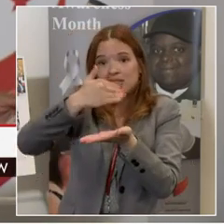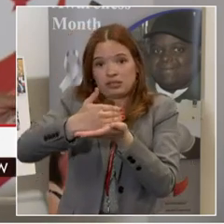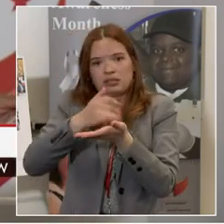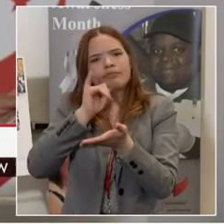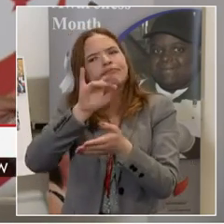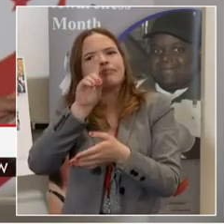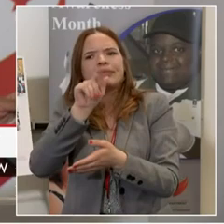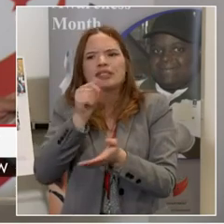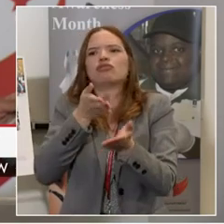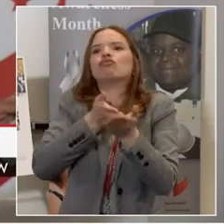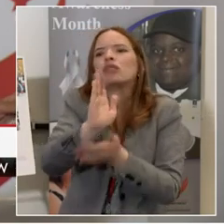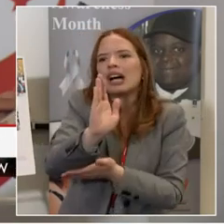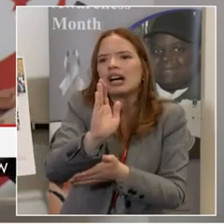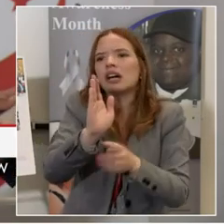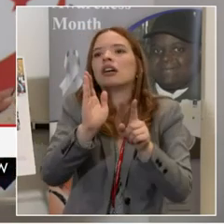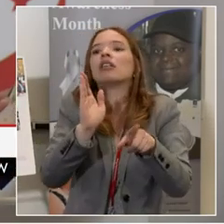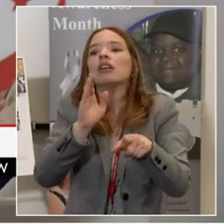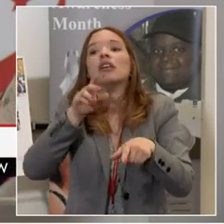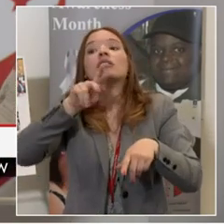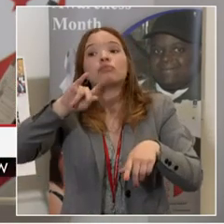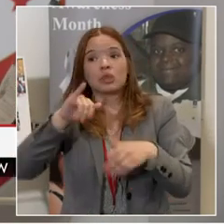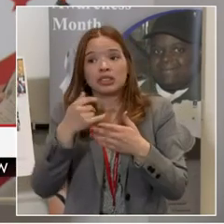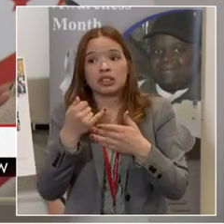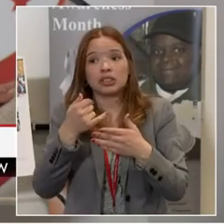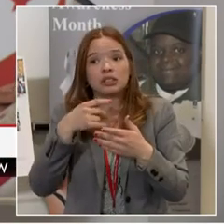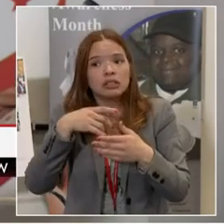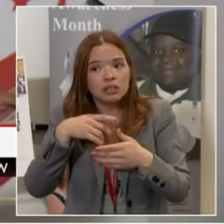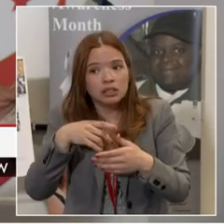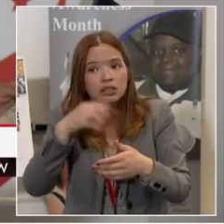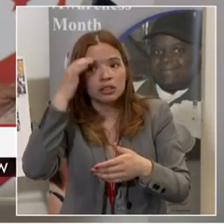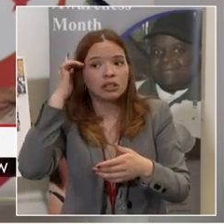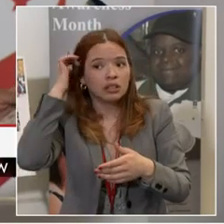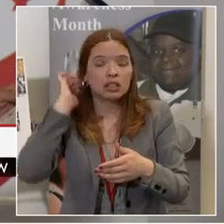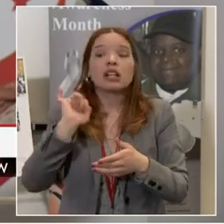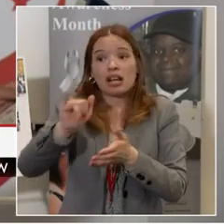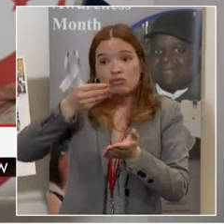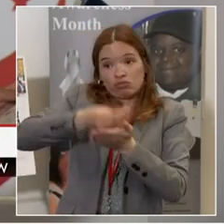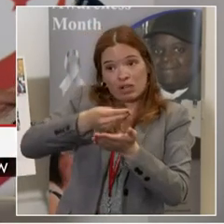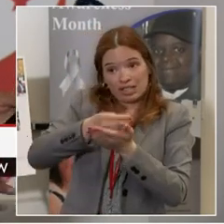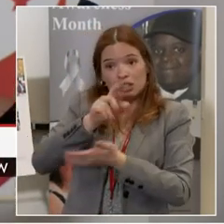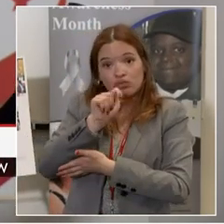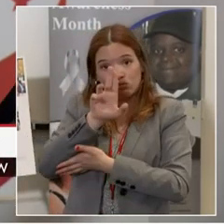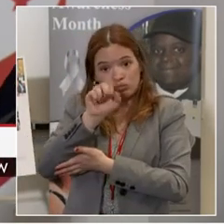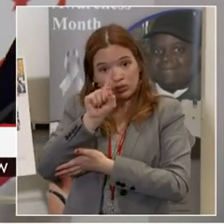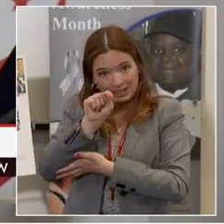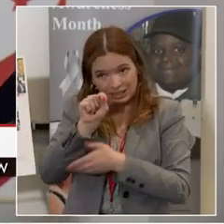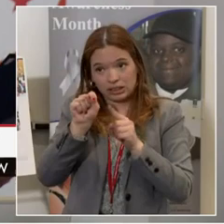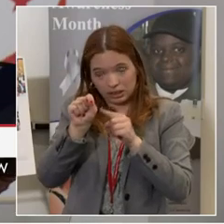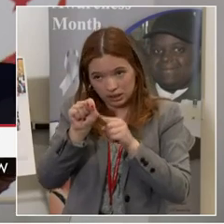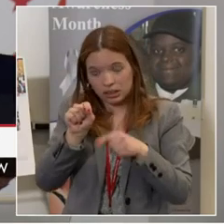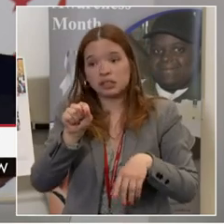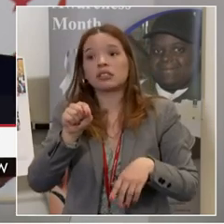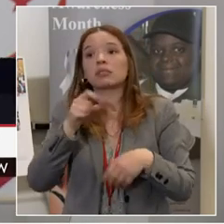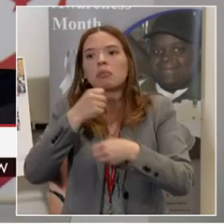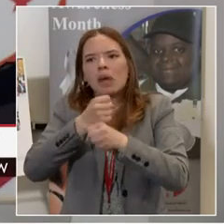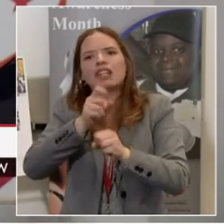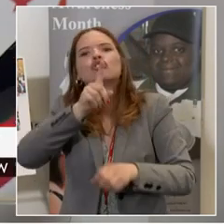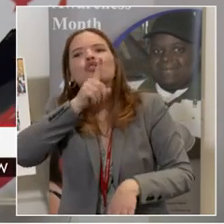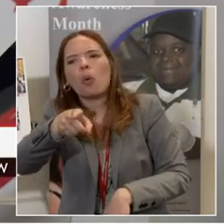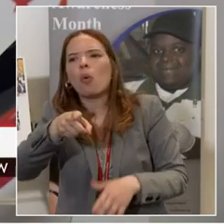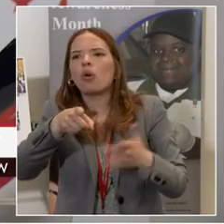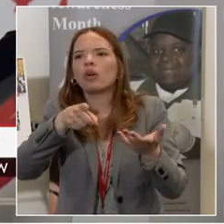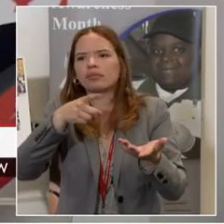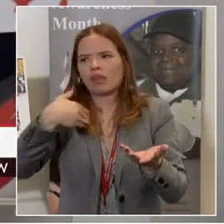and Quality Trust for Individuals with Disabilities are partnering to mark the 36th anniversary of